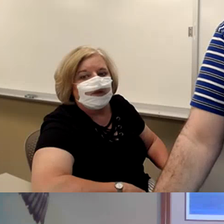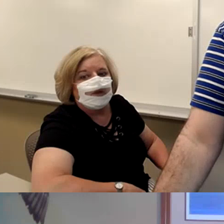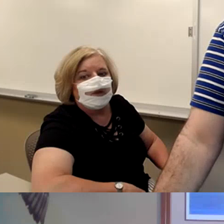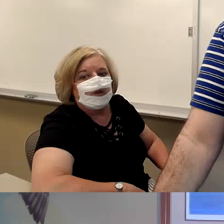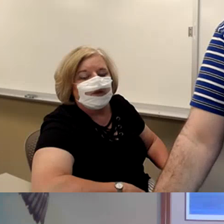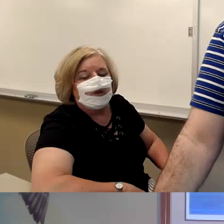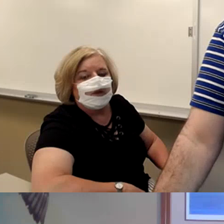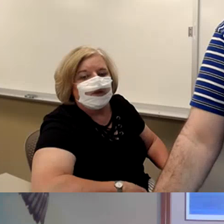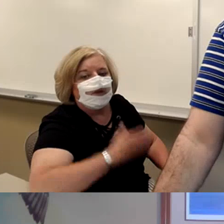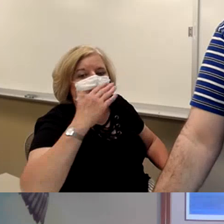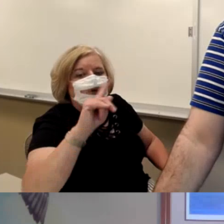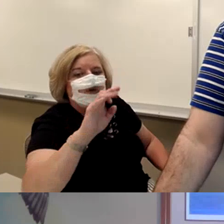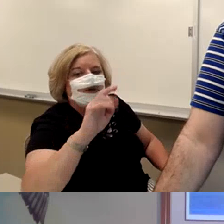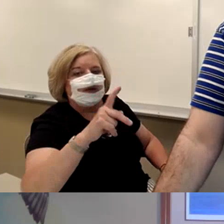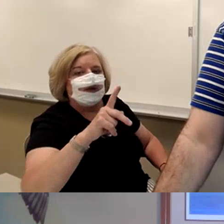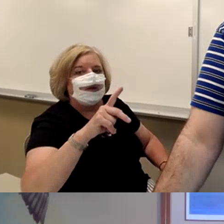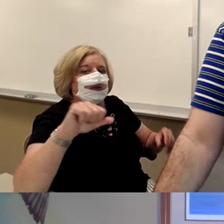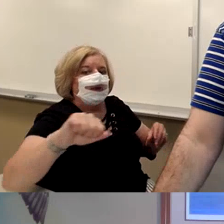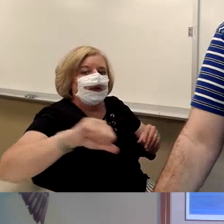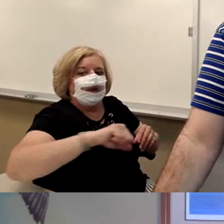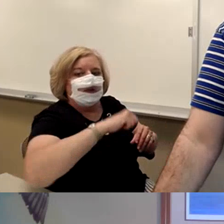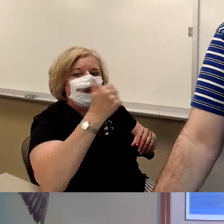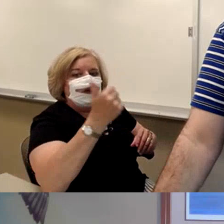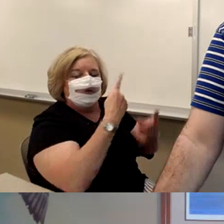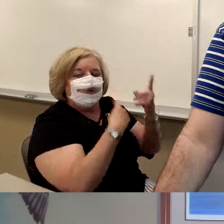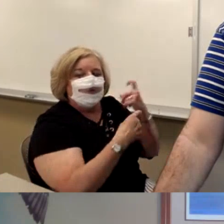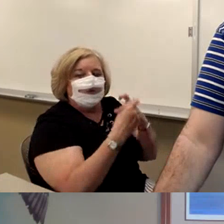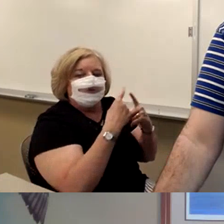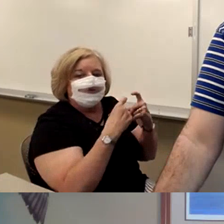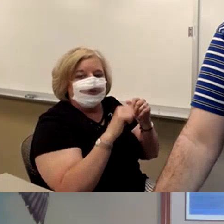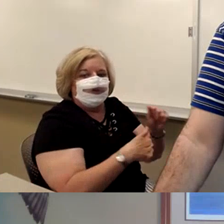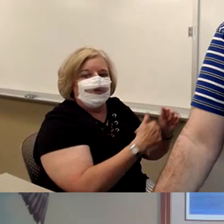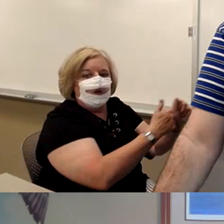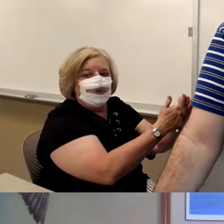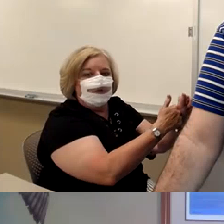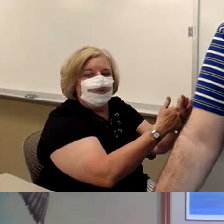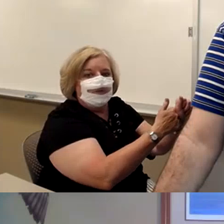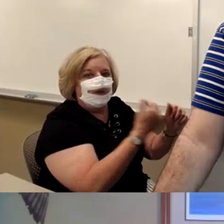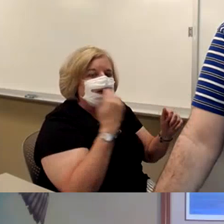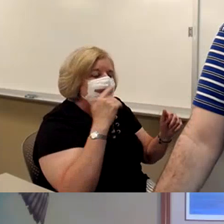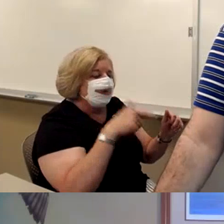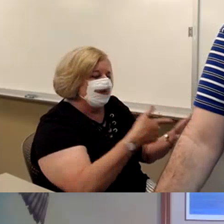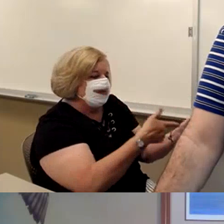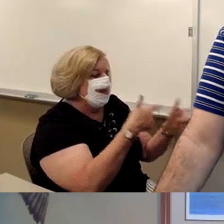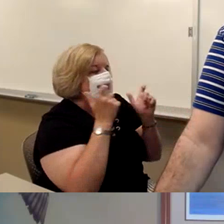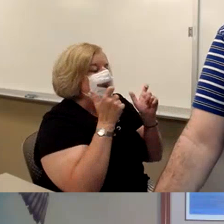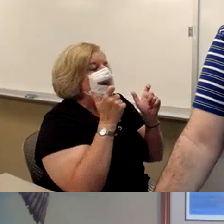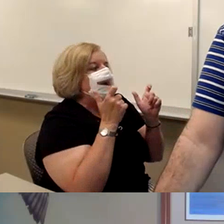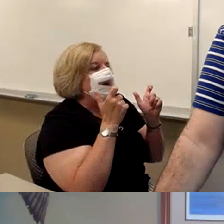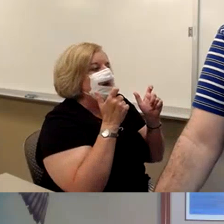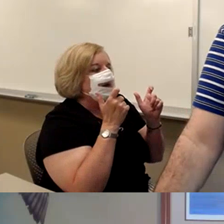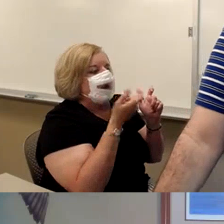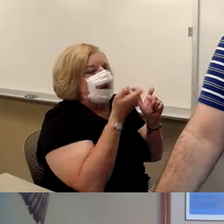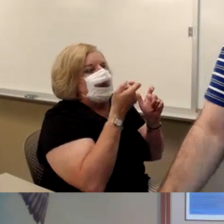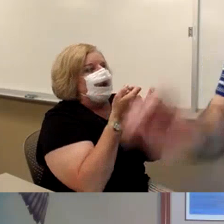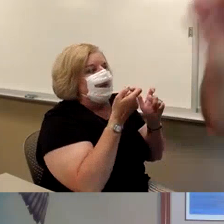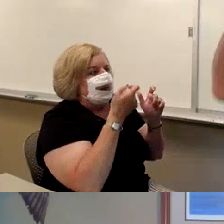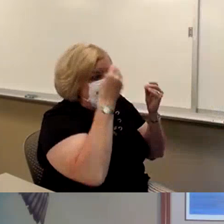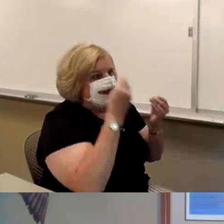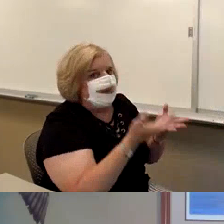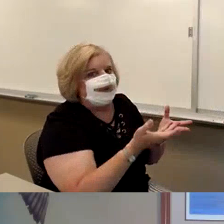Anything else or anything that you guys would like to follow up with? Because I know this is just a quick, here's a little bit with